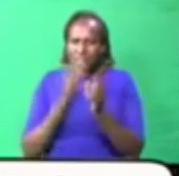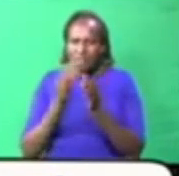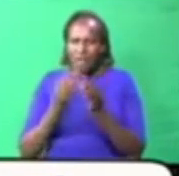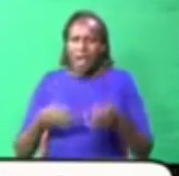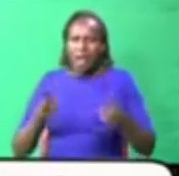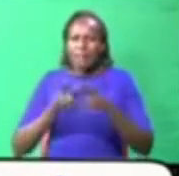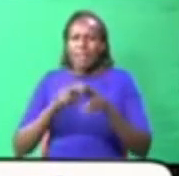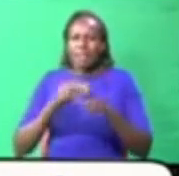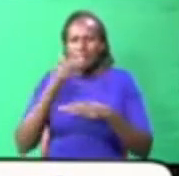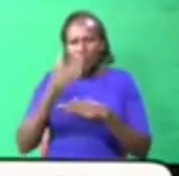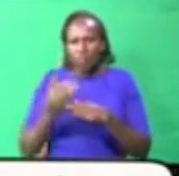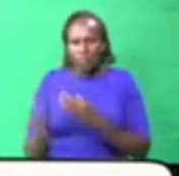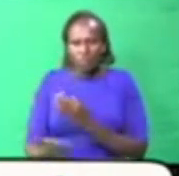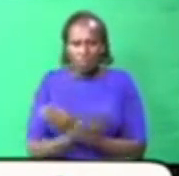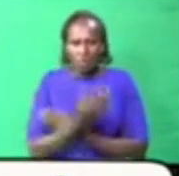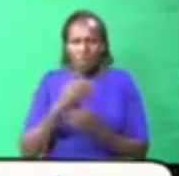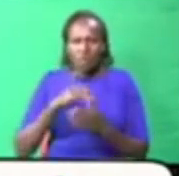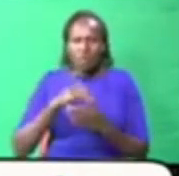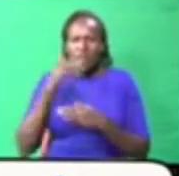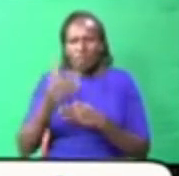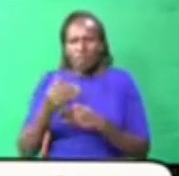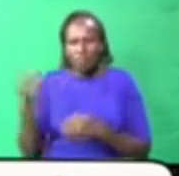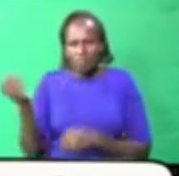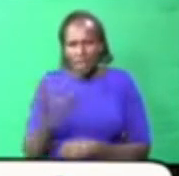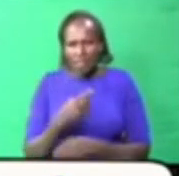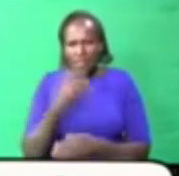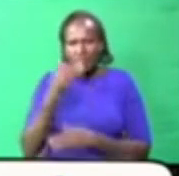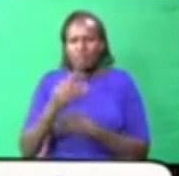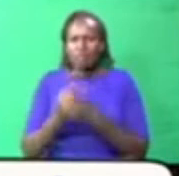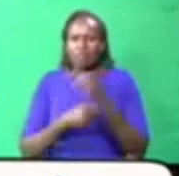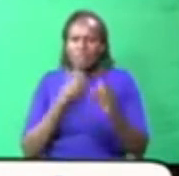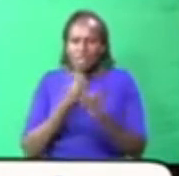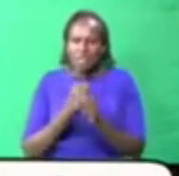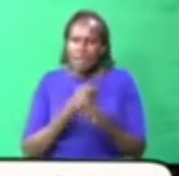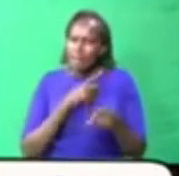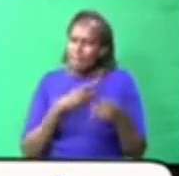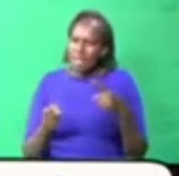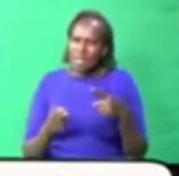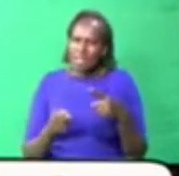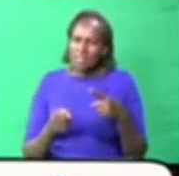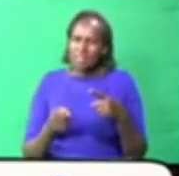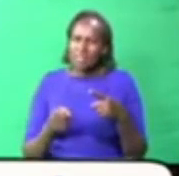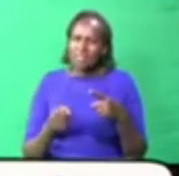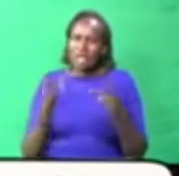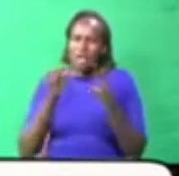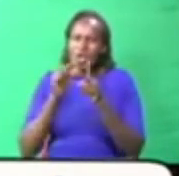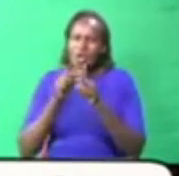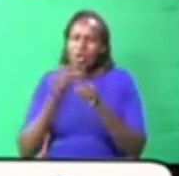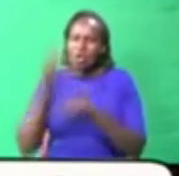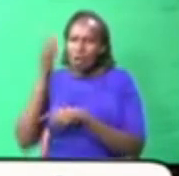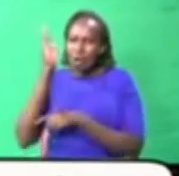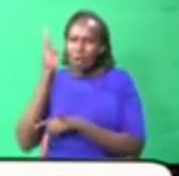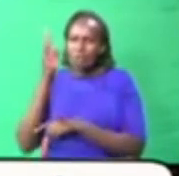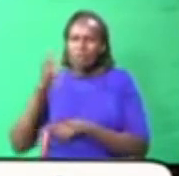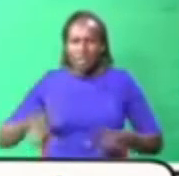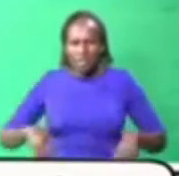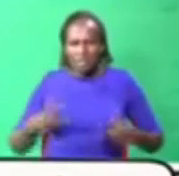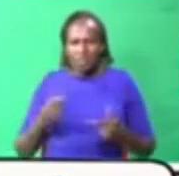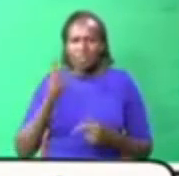morning, neither the following month, neither the following year. But as sure as the Lord lives, it came to